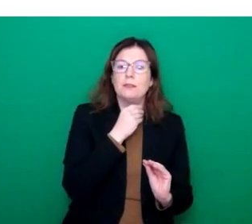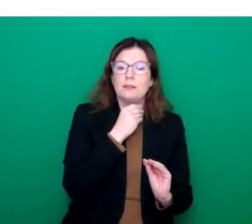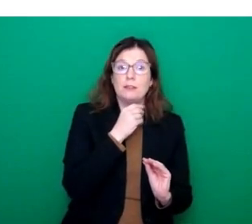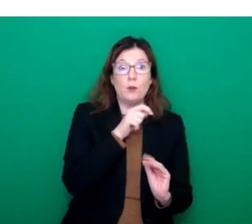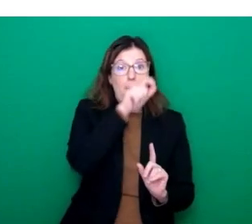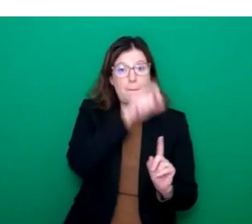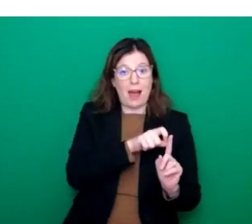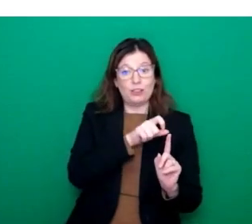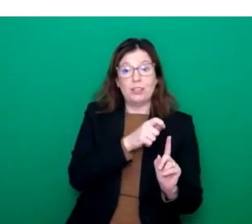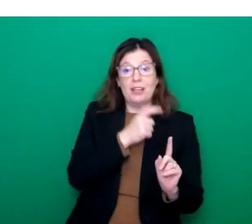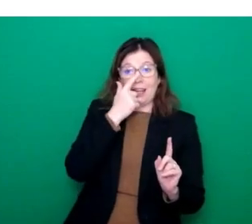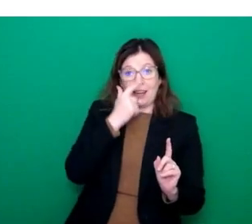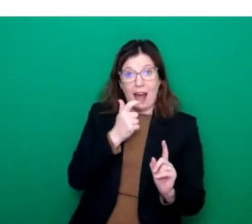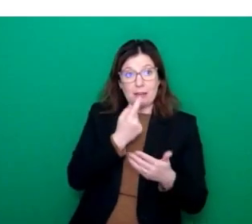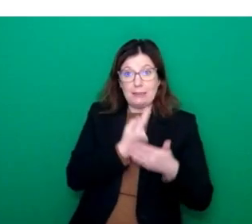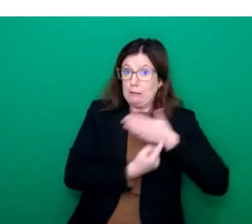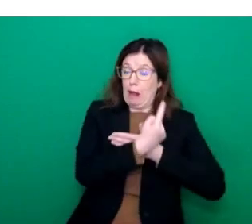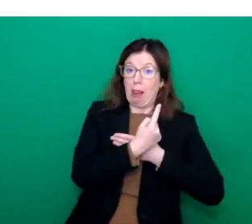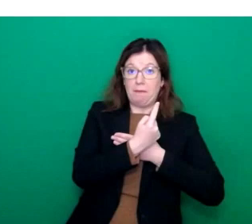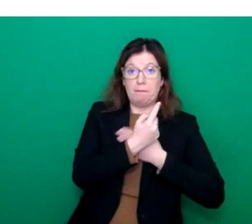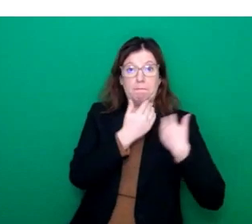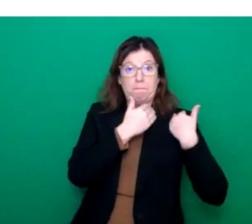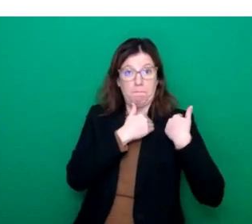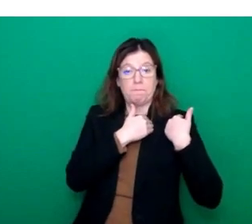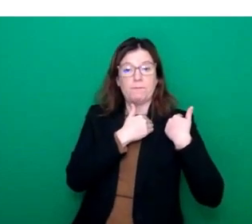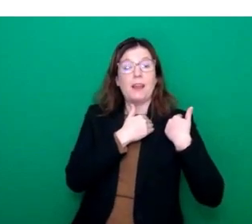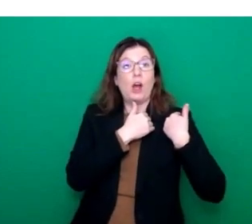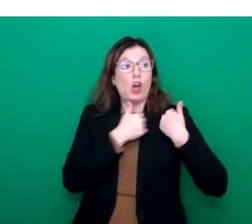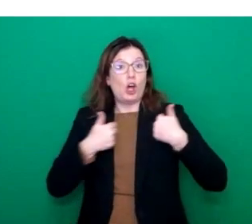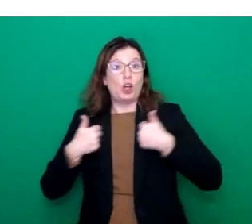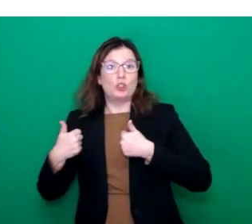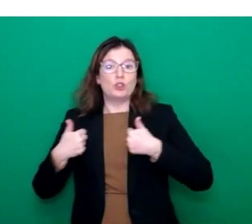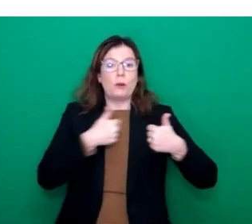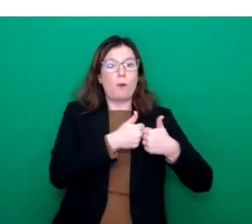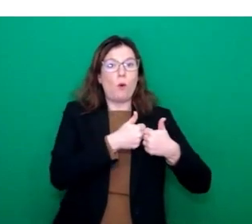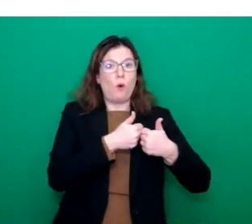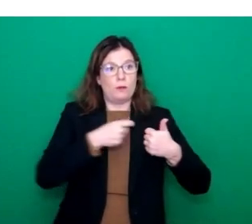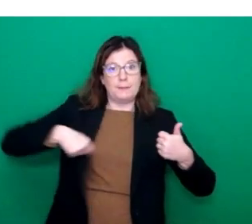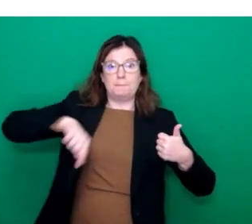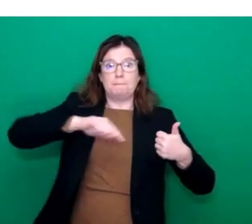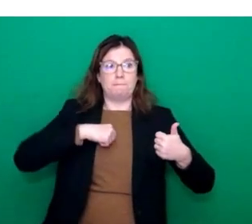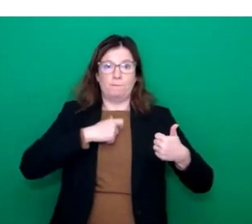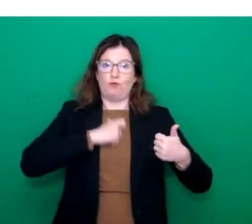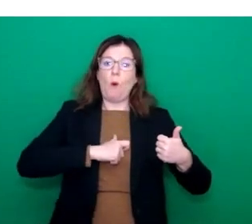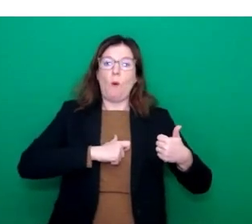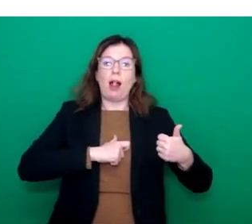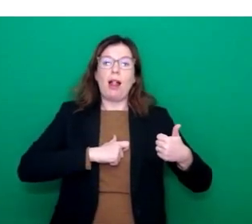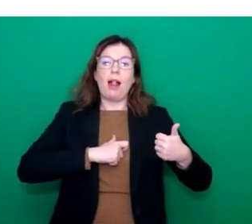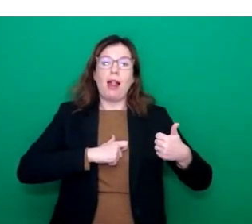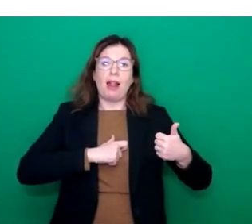patient individually on their own, but with the support of this workforce. These are some of